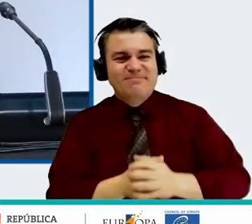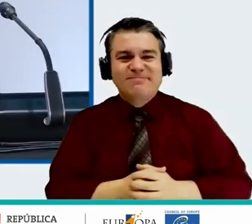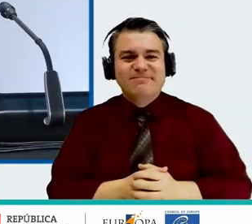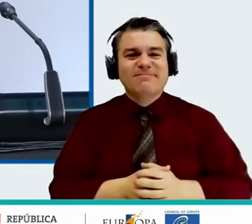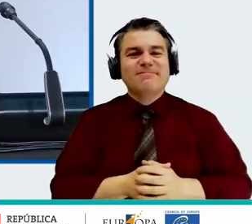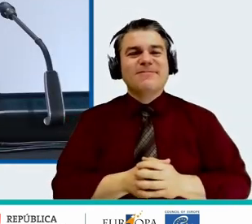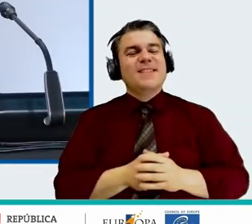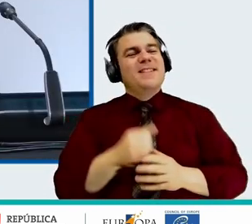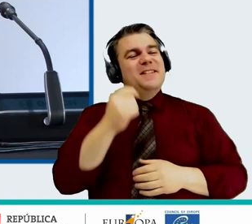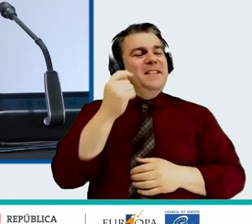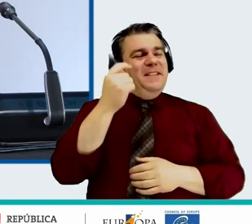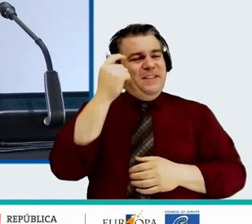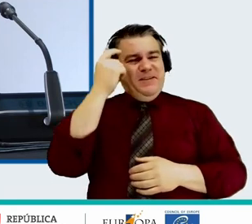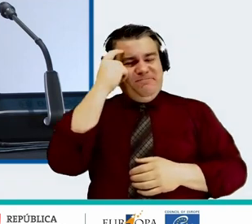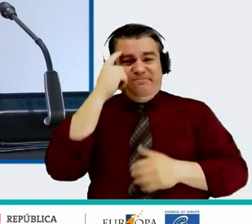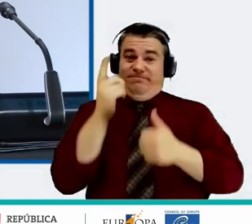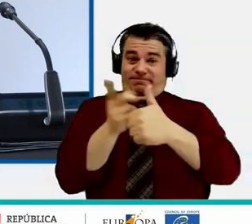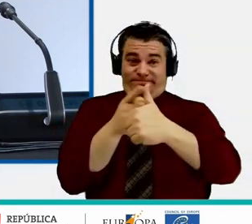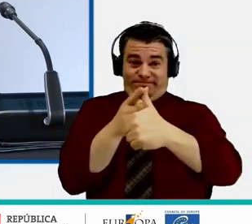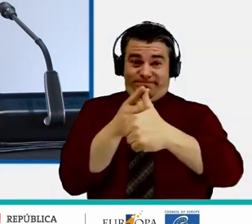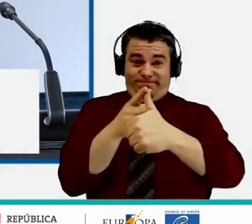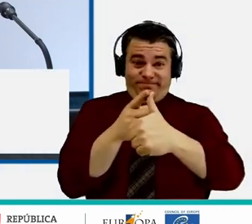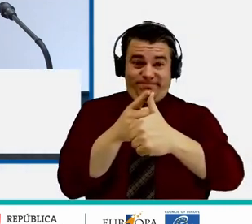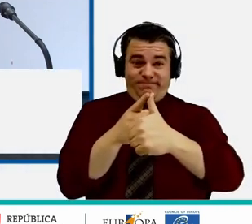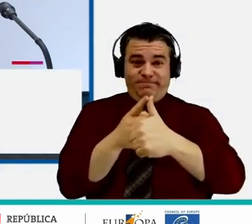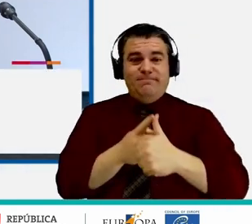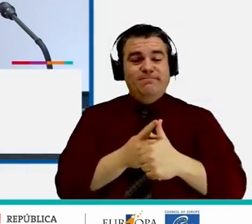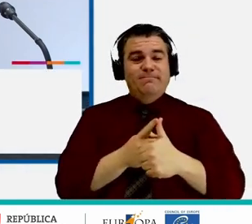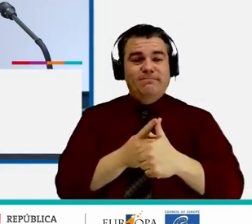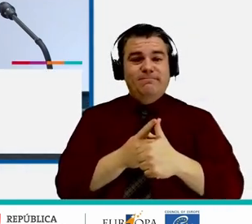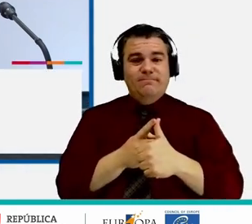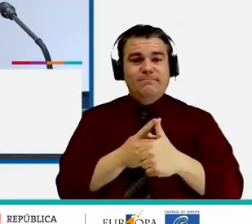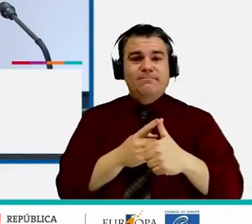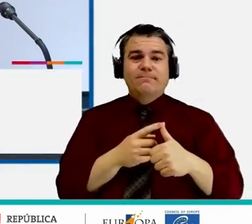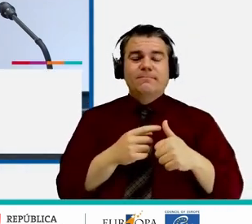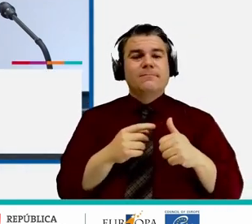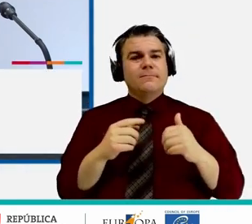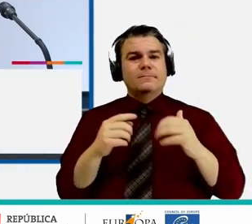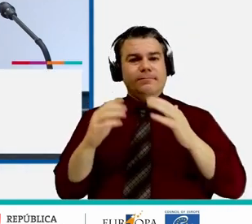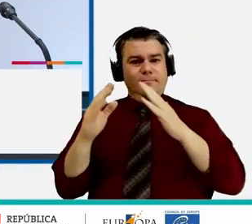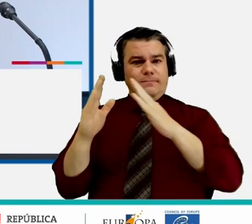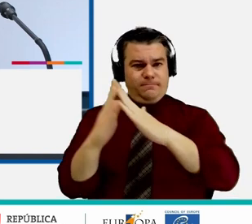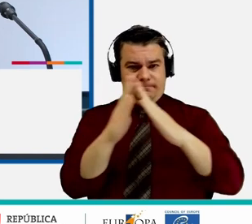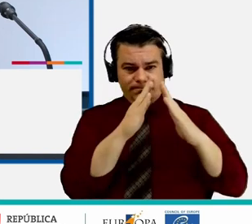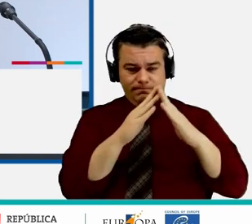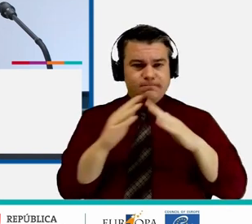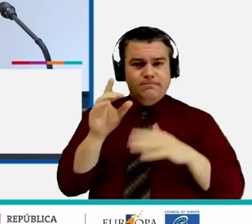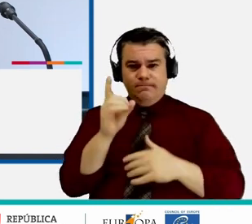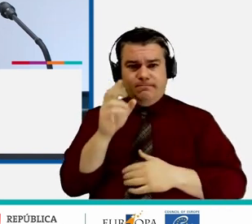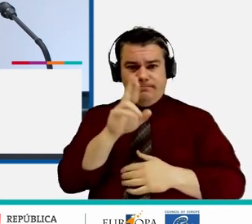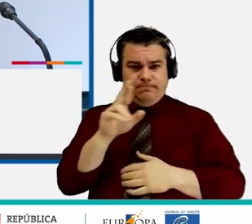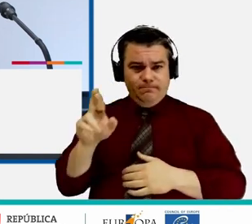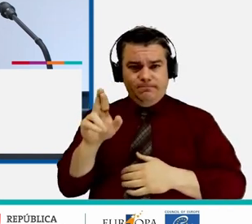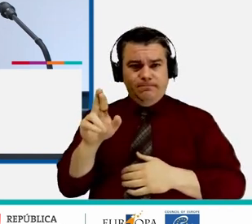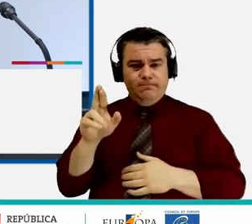be, should define the city a realistic implementation strategy for the DRR. I think that's the biggest